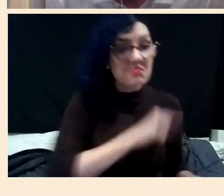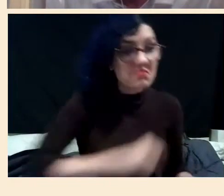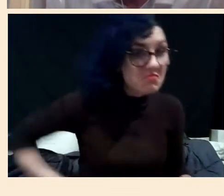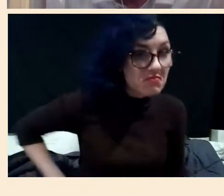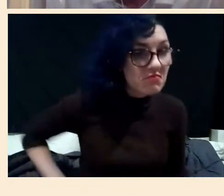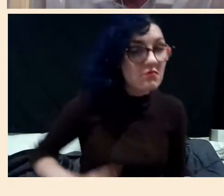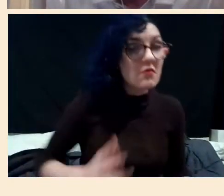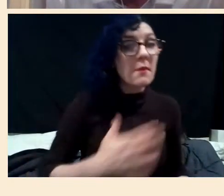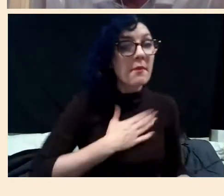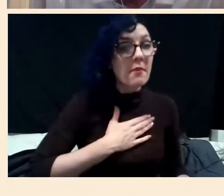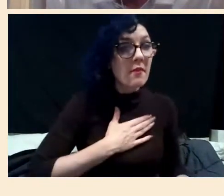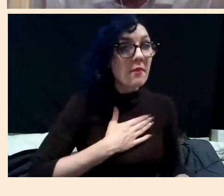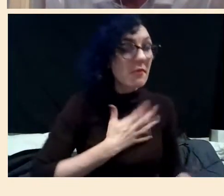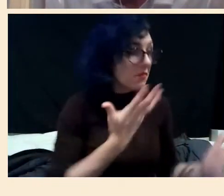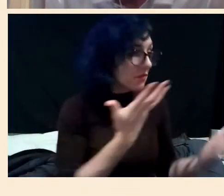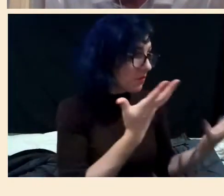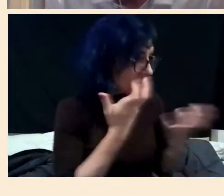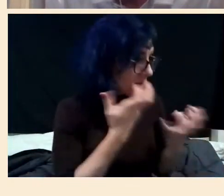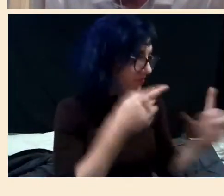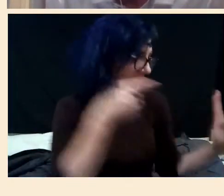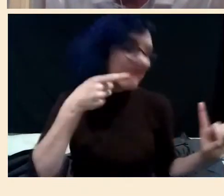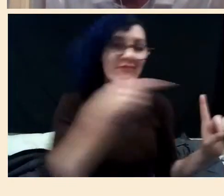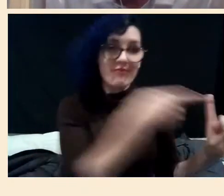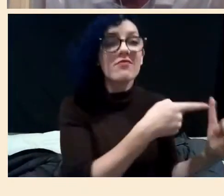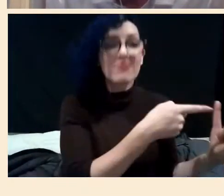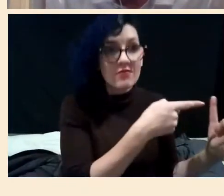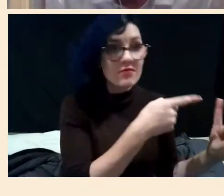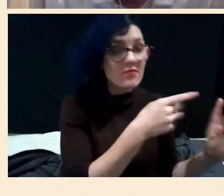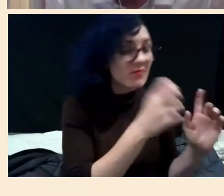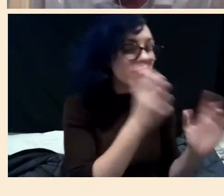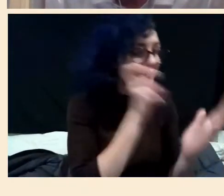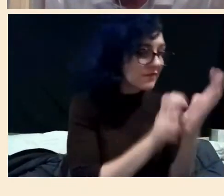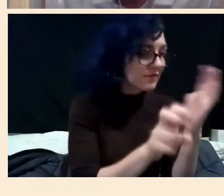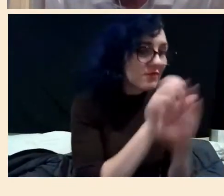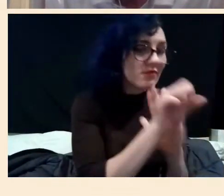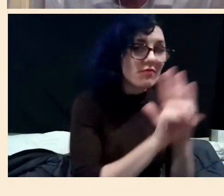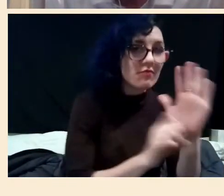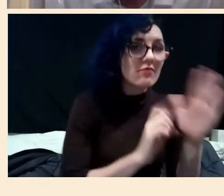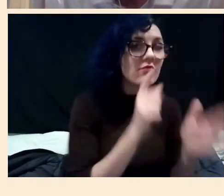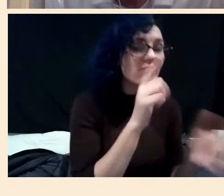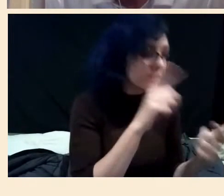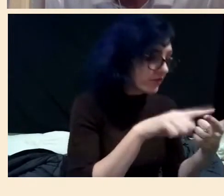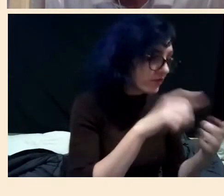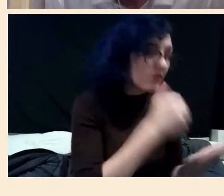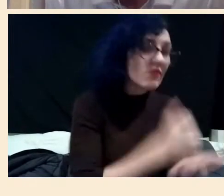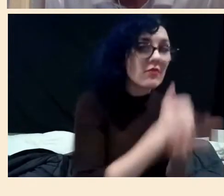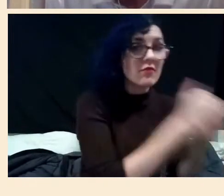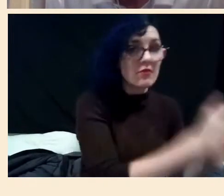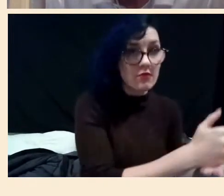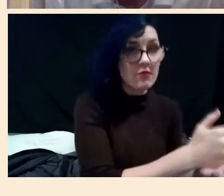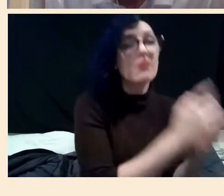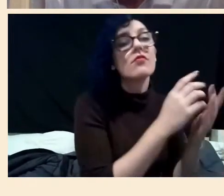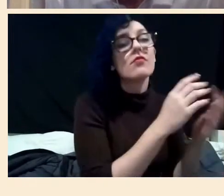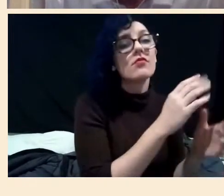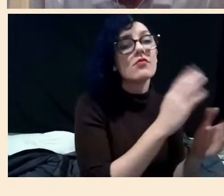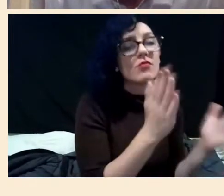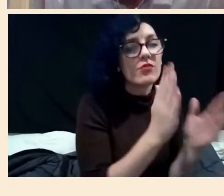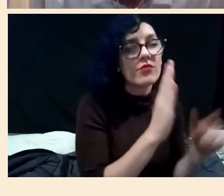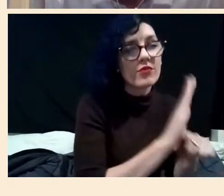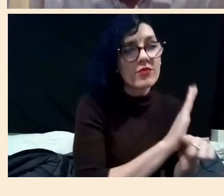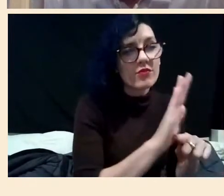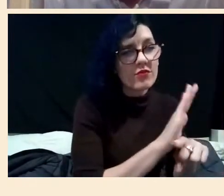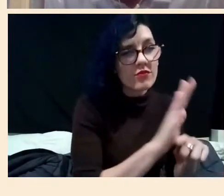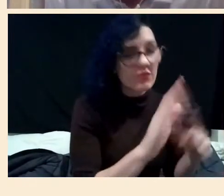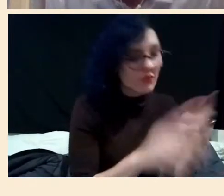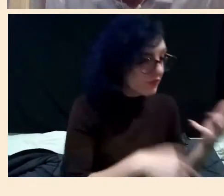record on issues directly relating to this office, helping small businesses, and expanding our democracy show. All